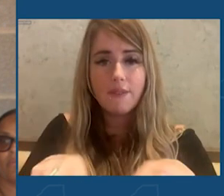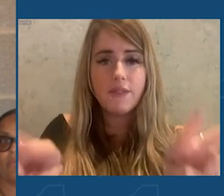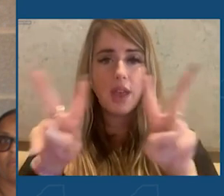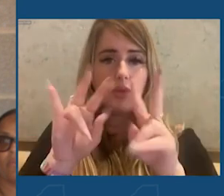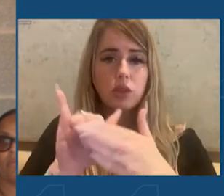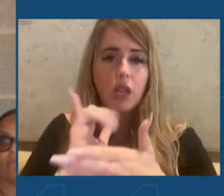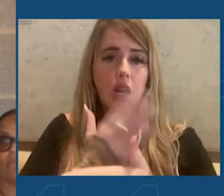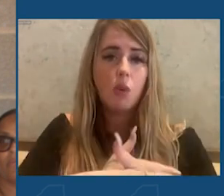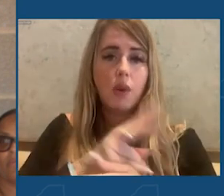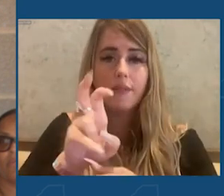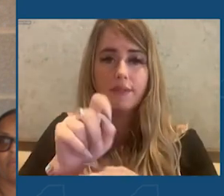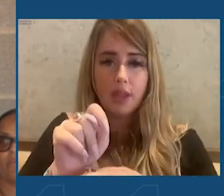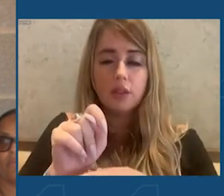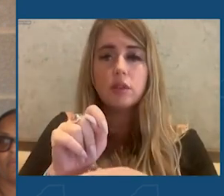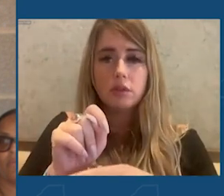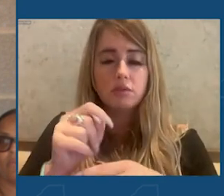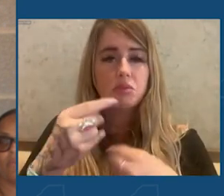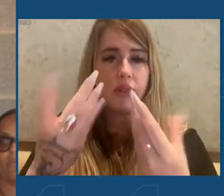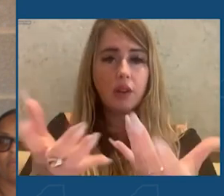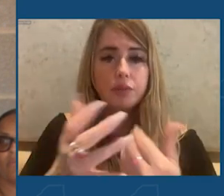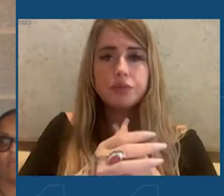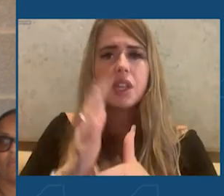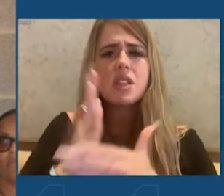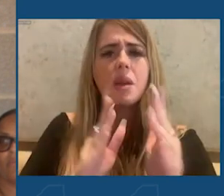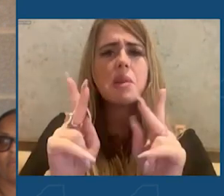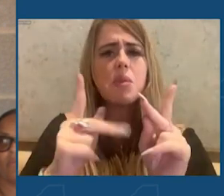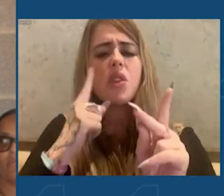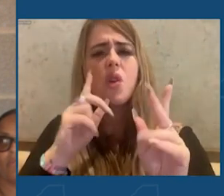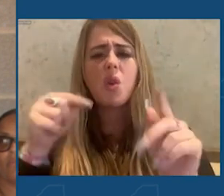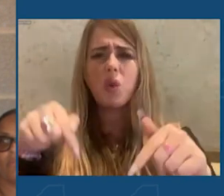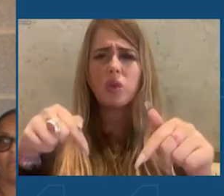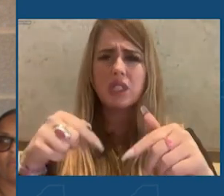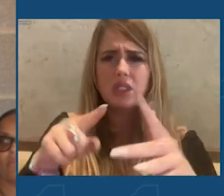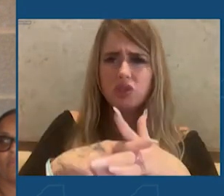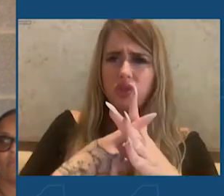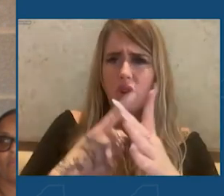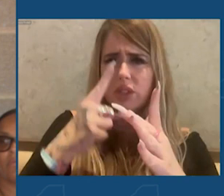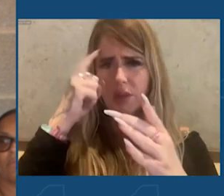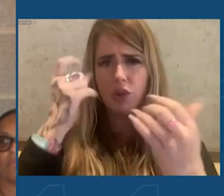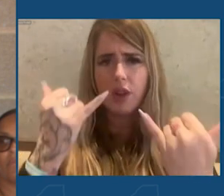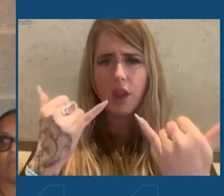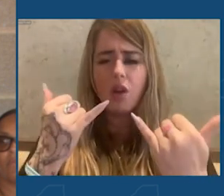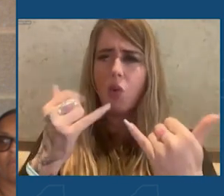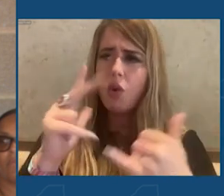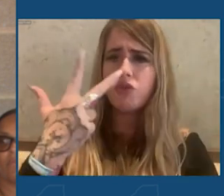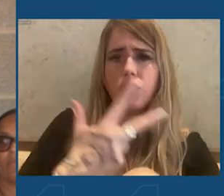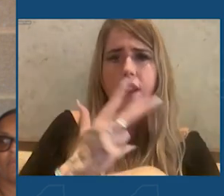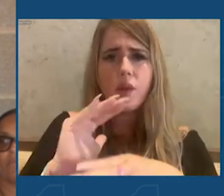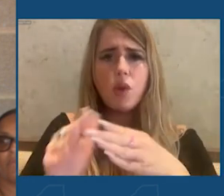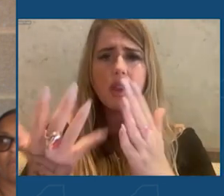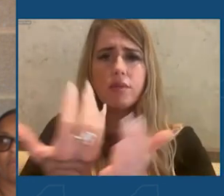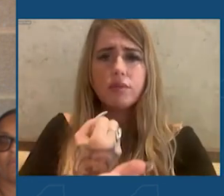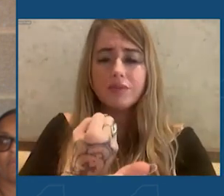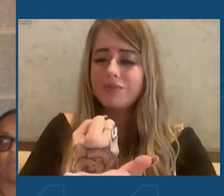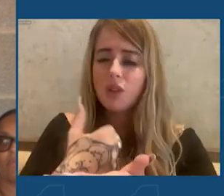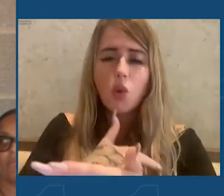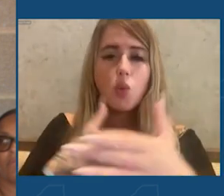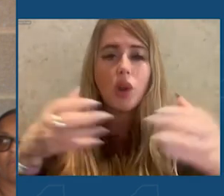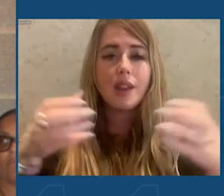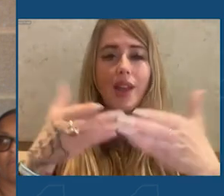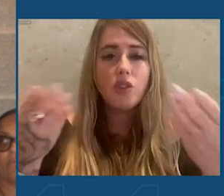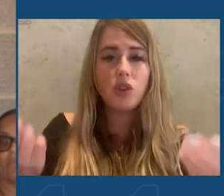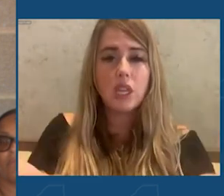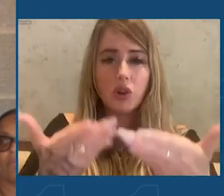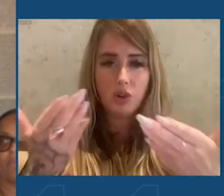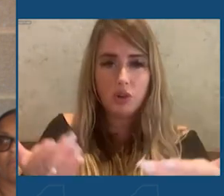protect. While some might think Memorial Day is the start of summer or a 3-day weekend, we gather here in Seneca